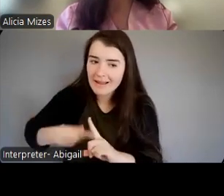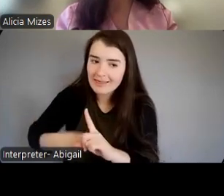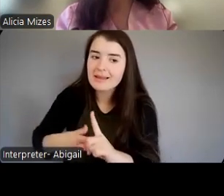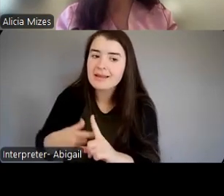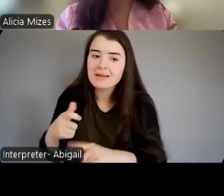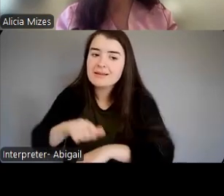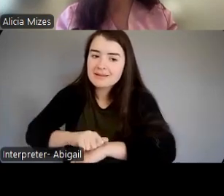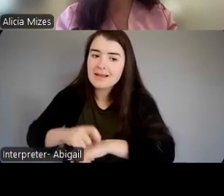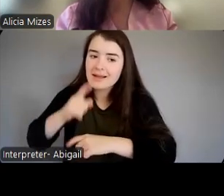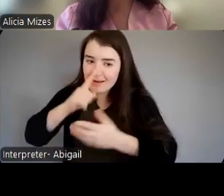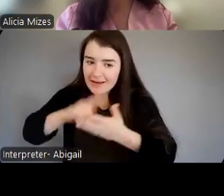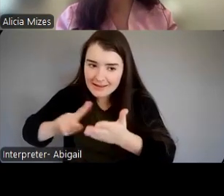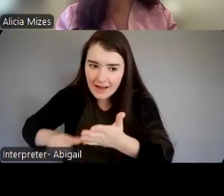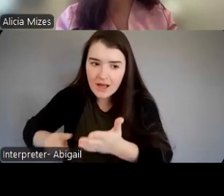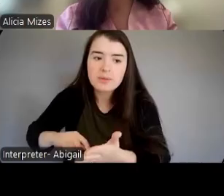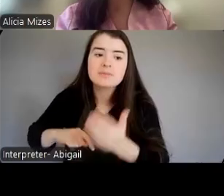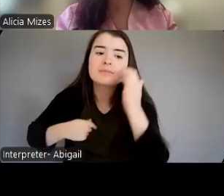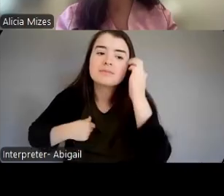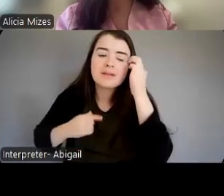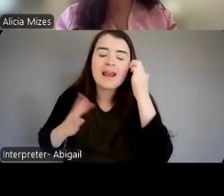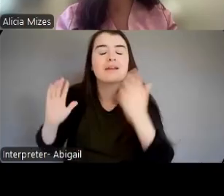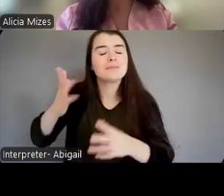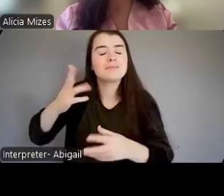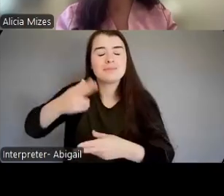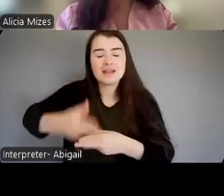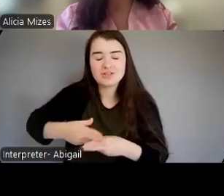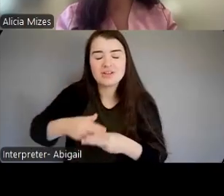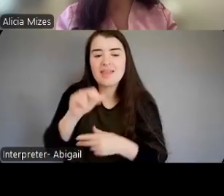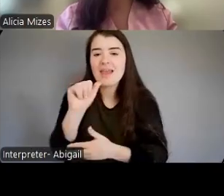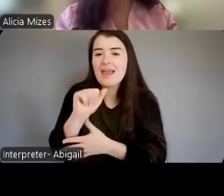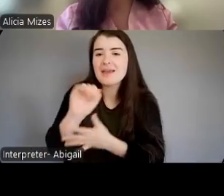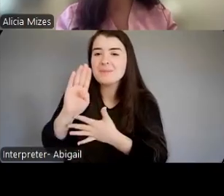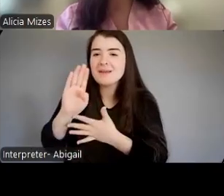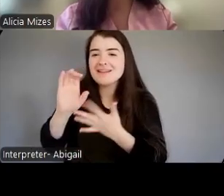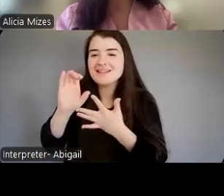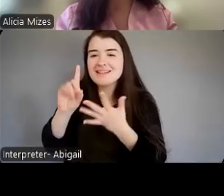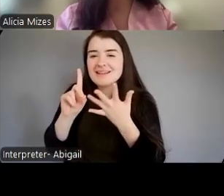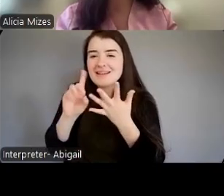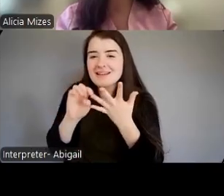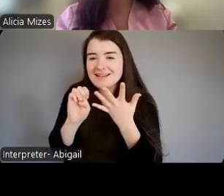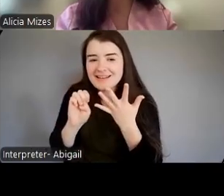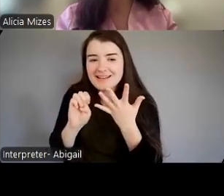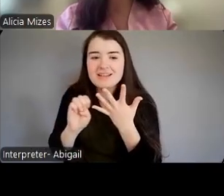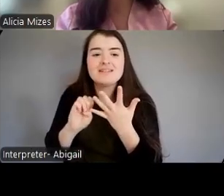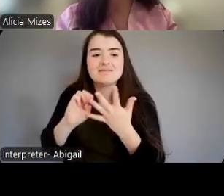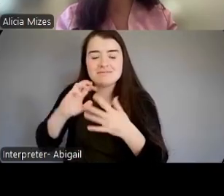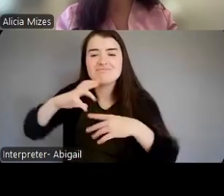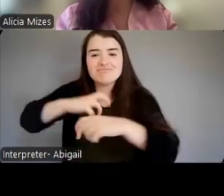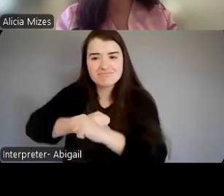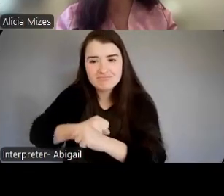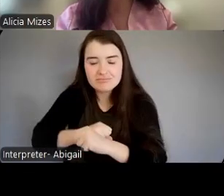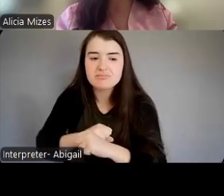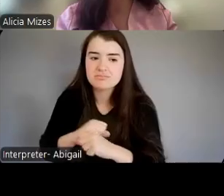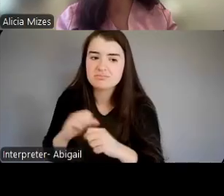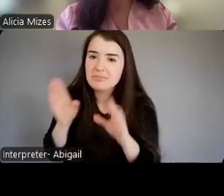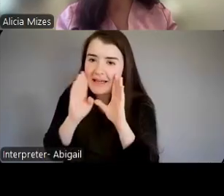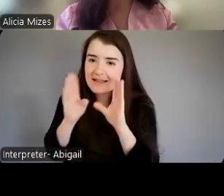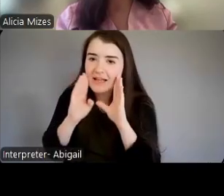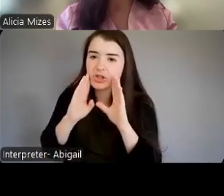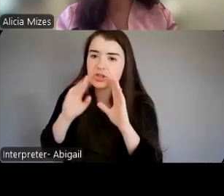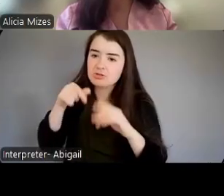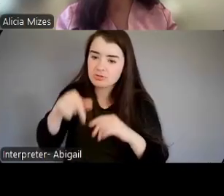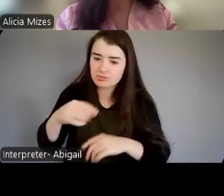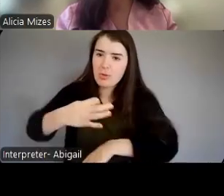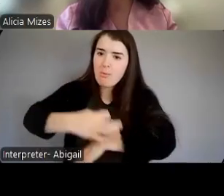I had reviewed that mnemonic, the ABCDE mnemonic, standing for asymmetry, border regularity, color changes,